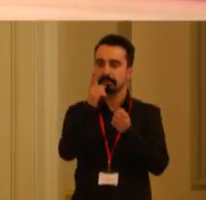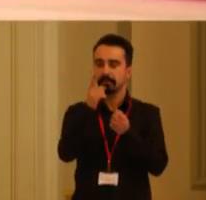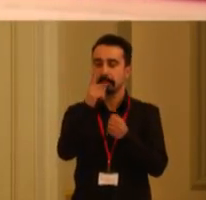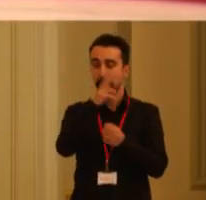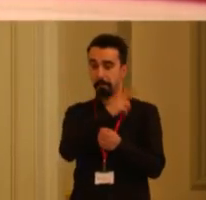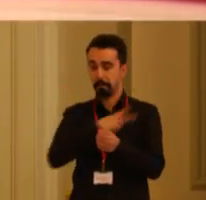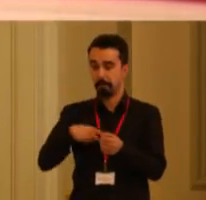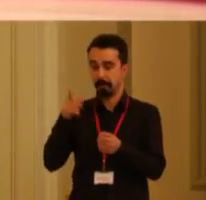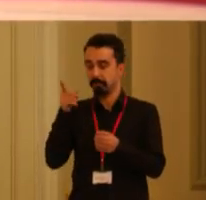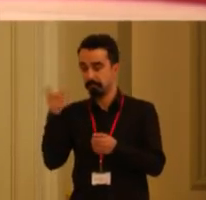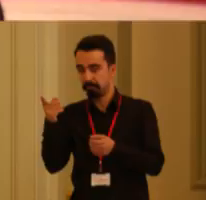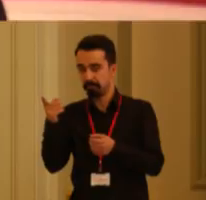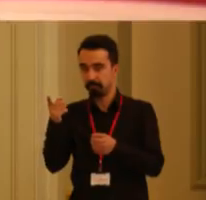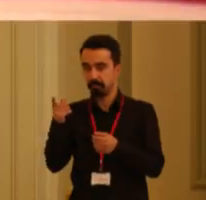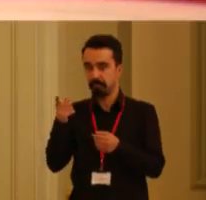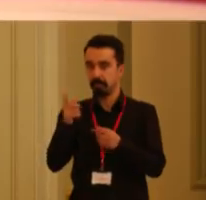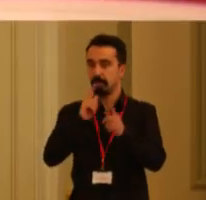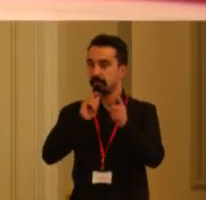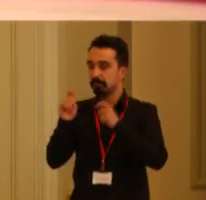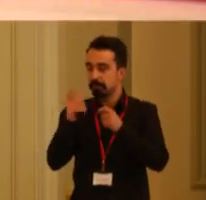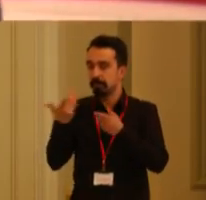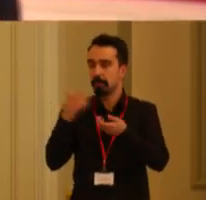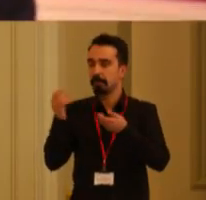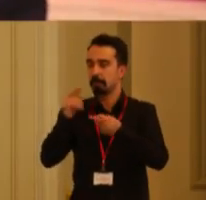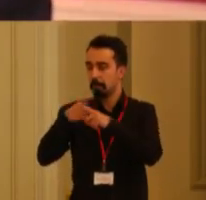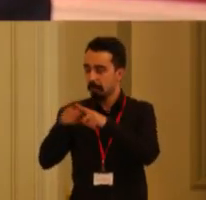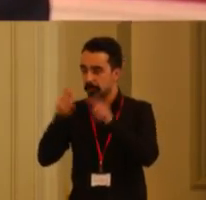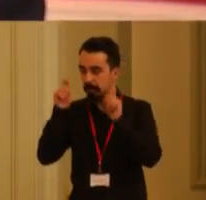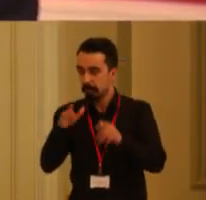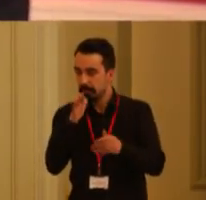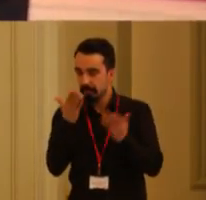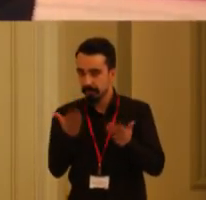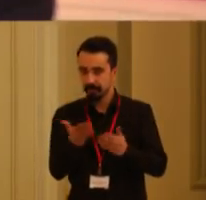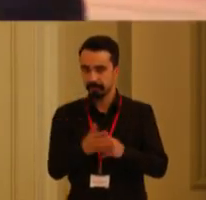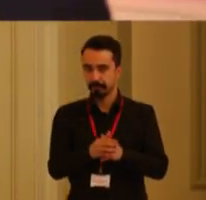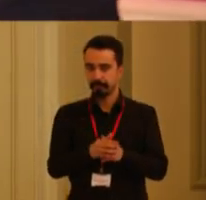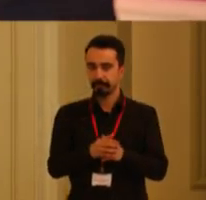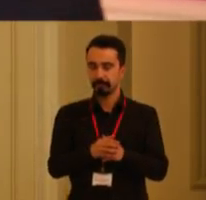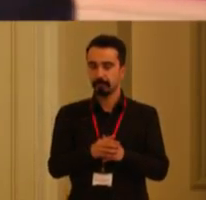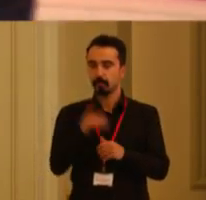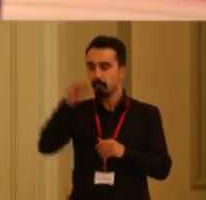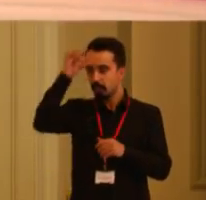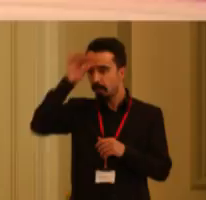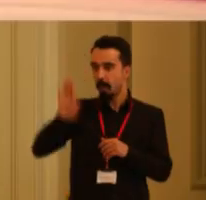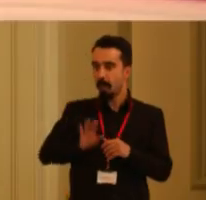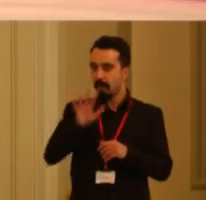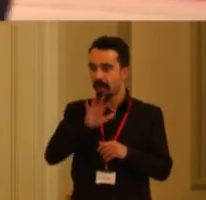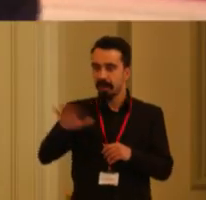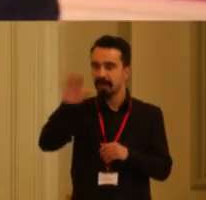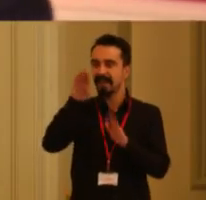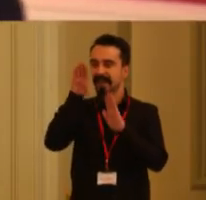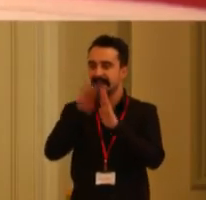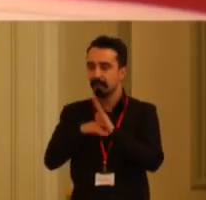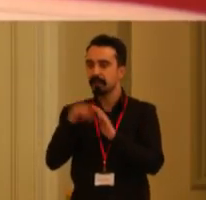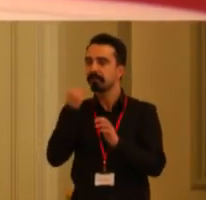just because it could be an NGO, could be a municipality. NGOs, municipalities easily communicate with each